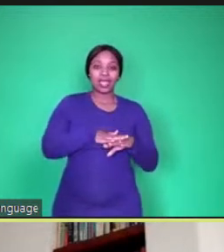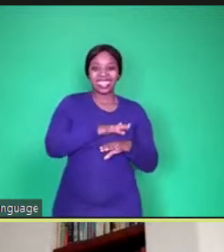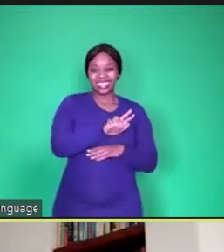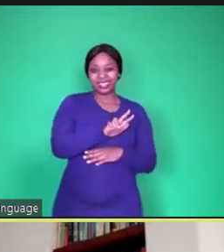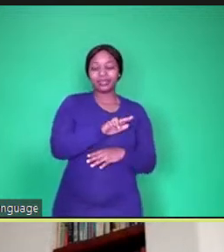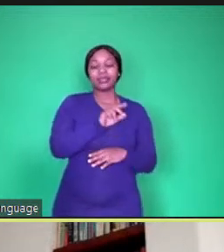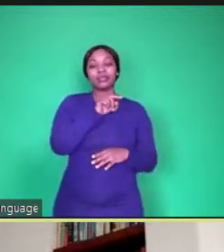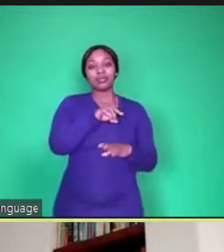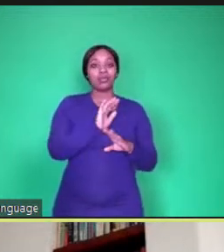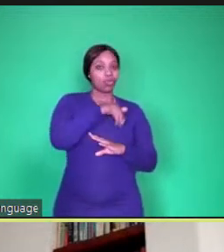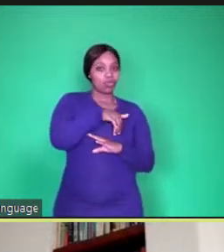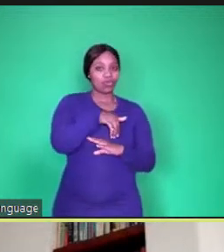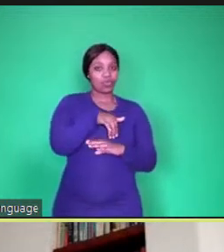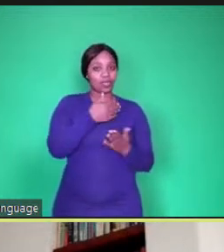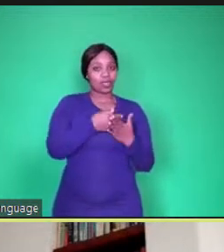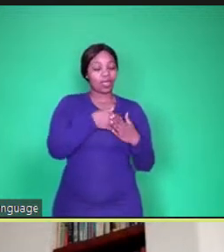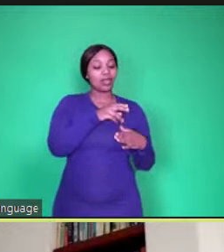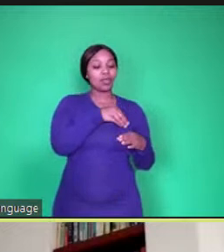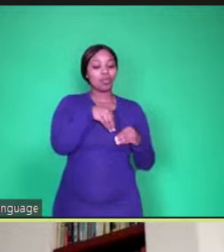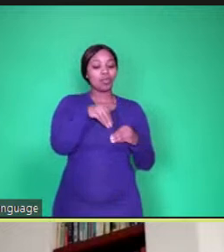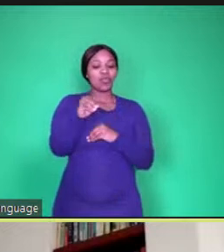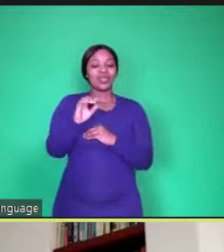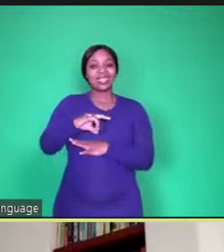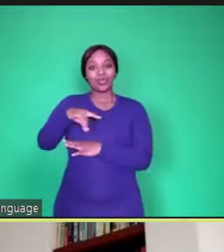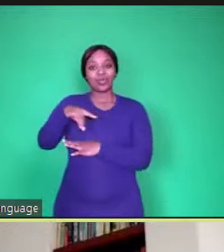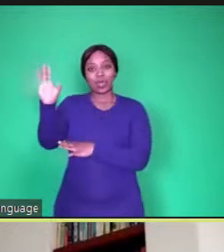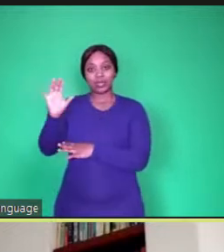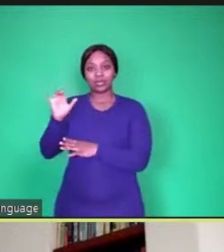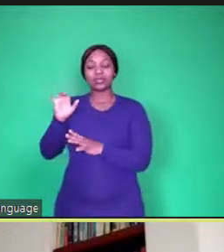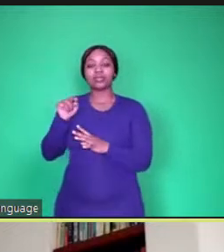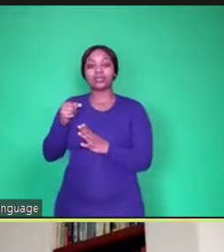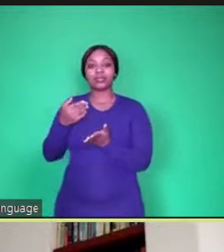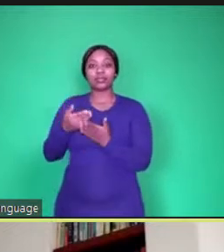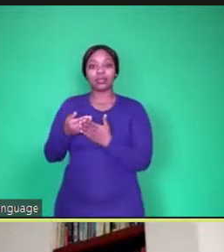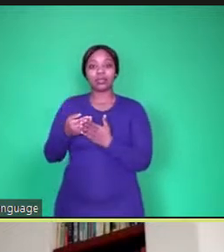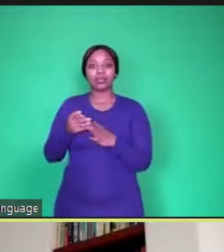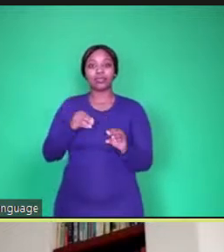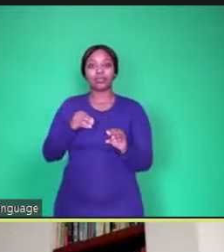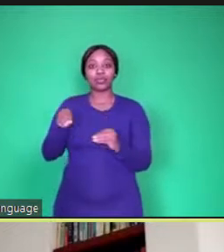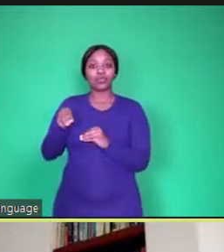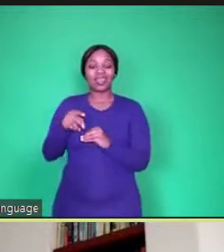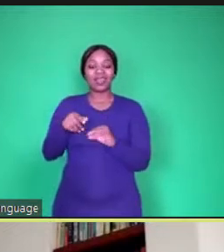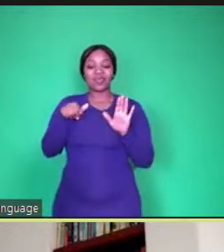March and or in May. That accounts for about 16% of all